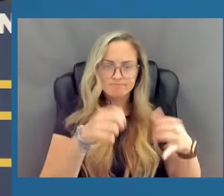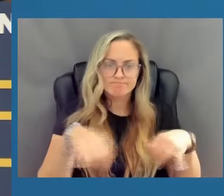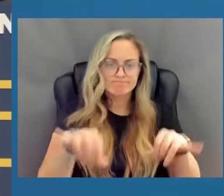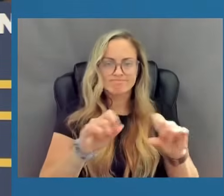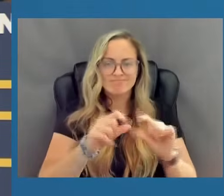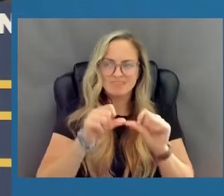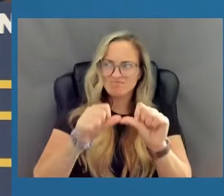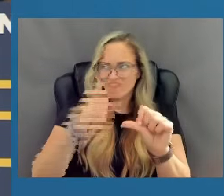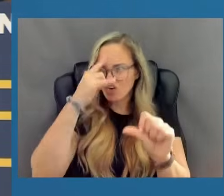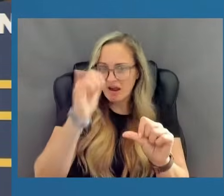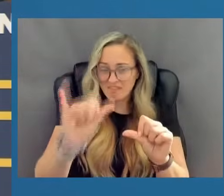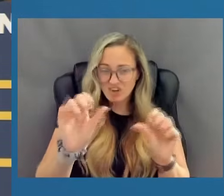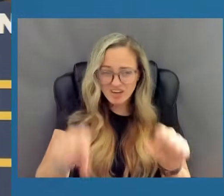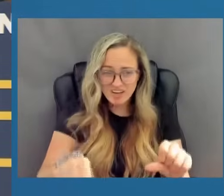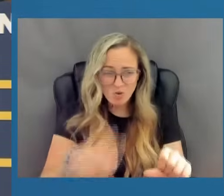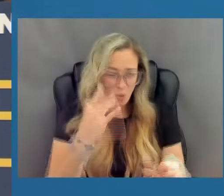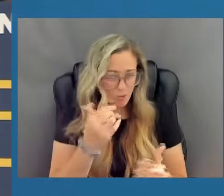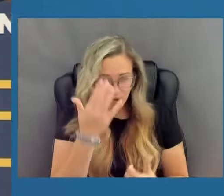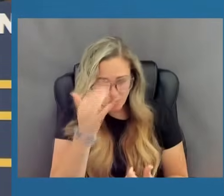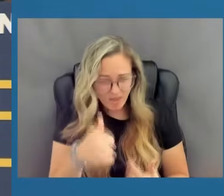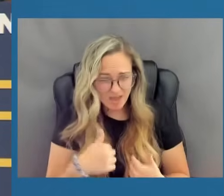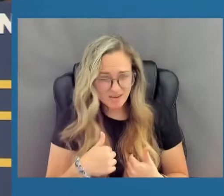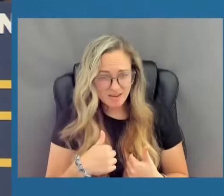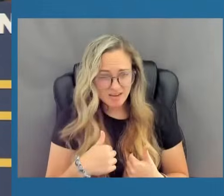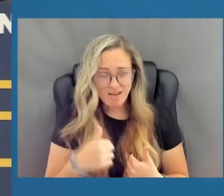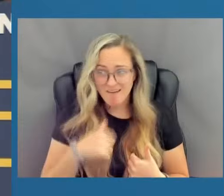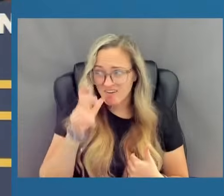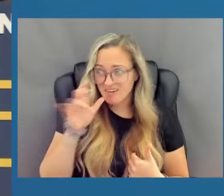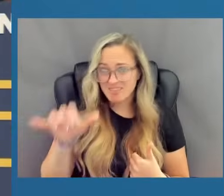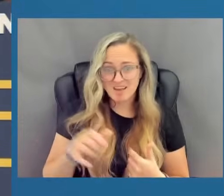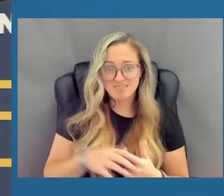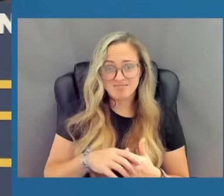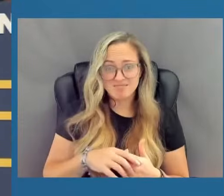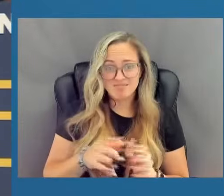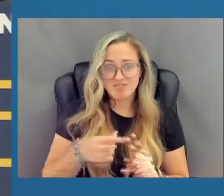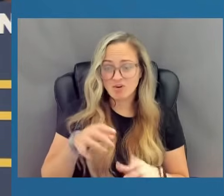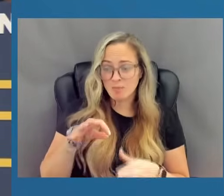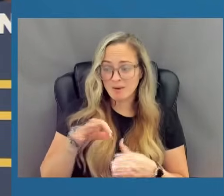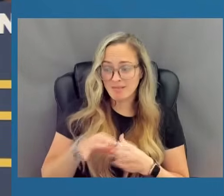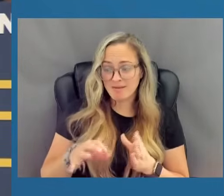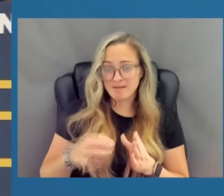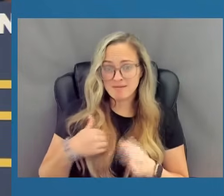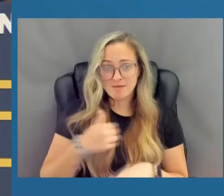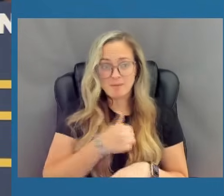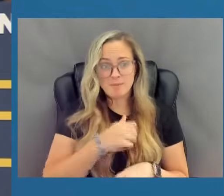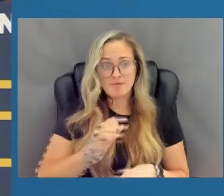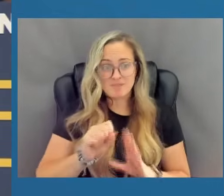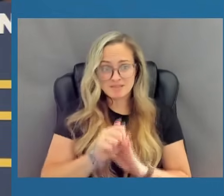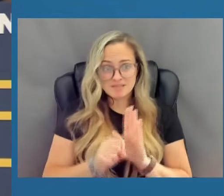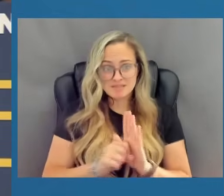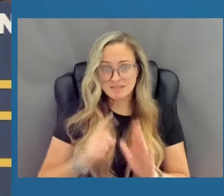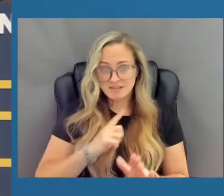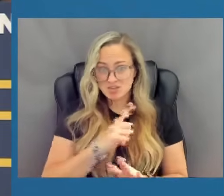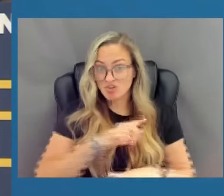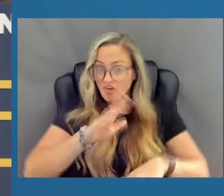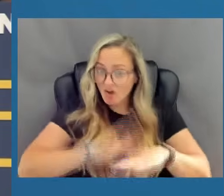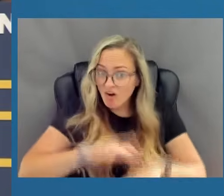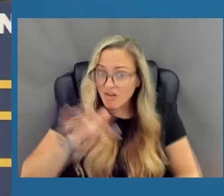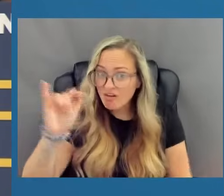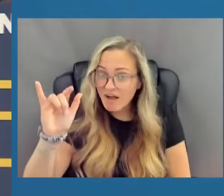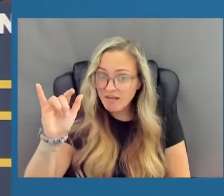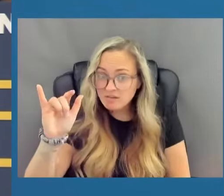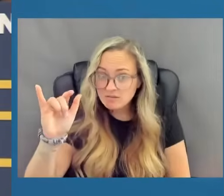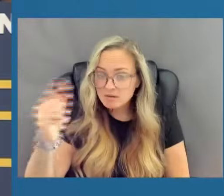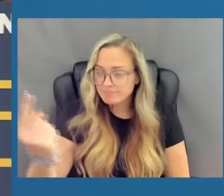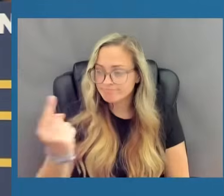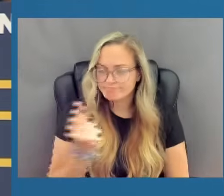forever. Why do I know this? I heard this from an elected member of the state legislature on Long Island who came up to me